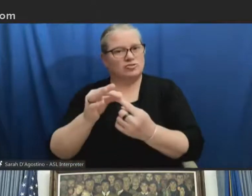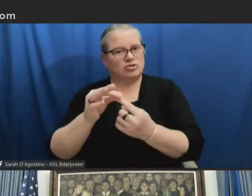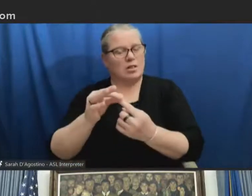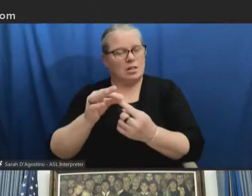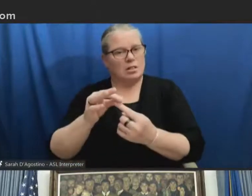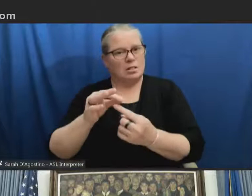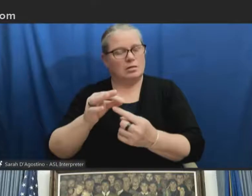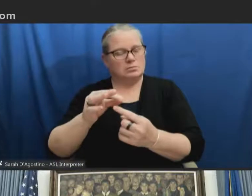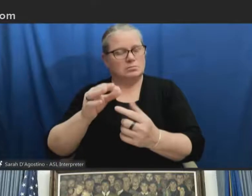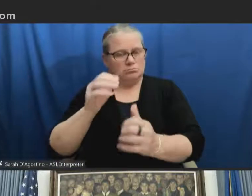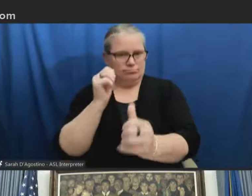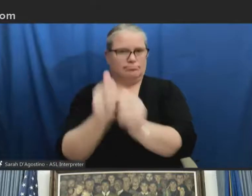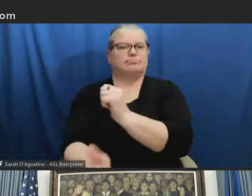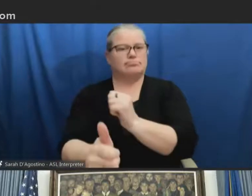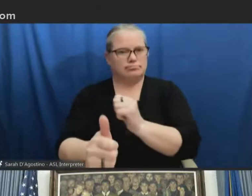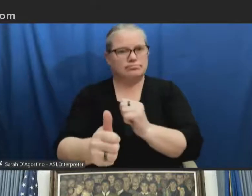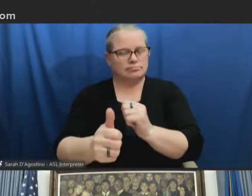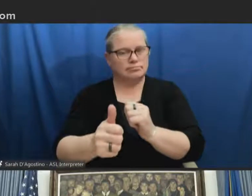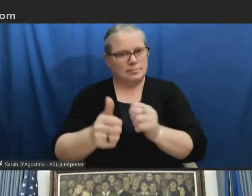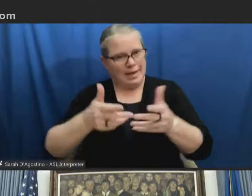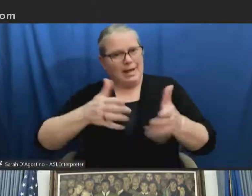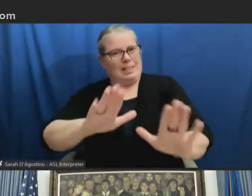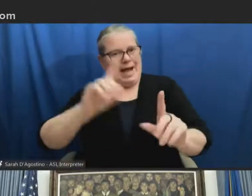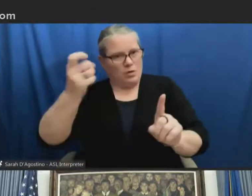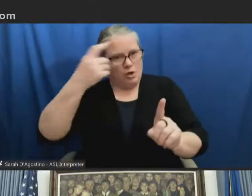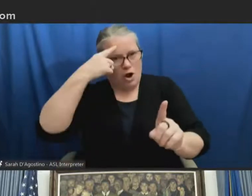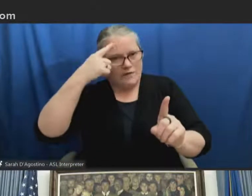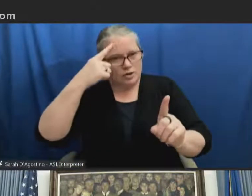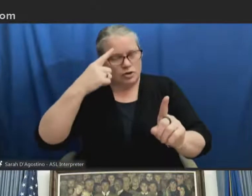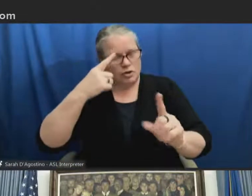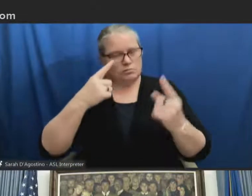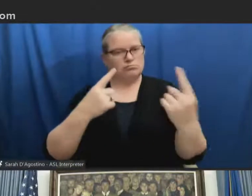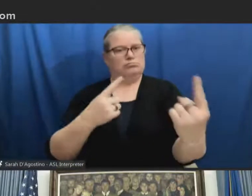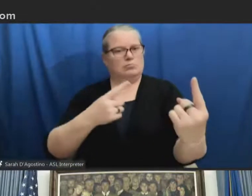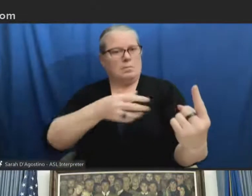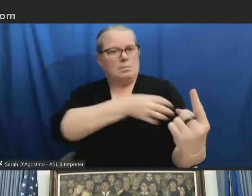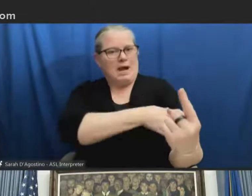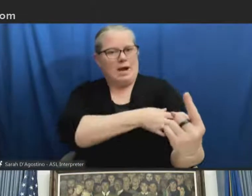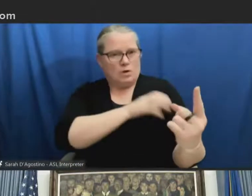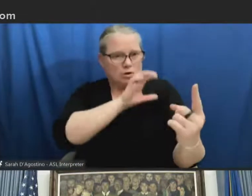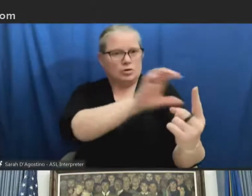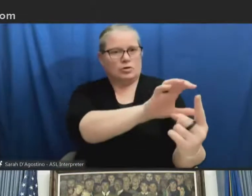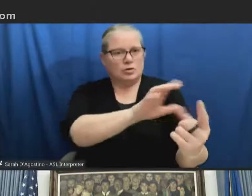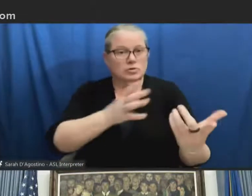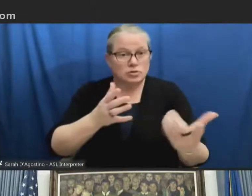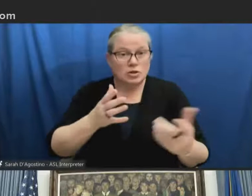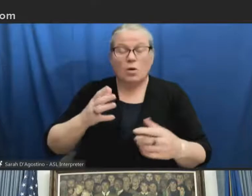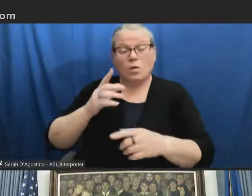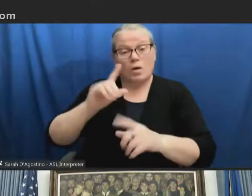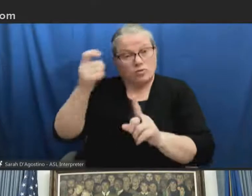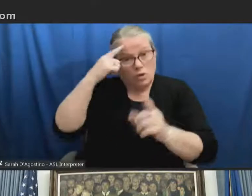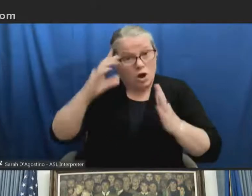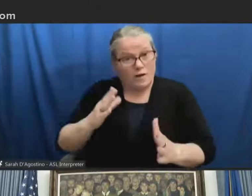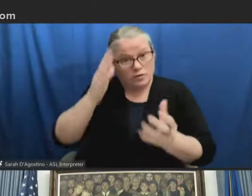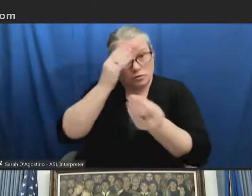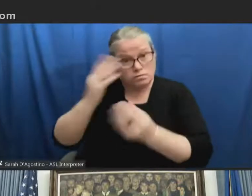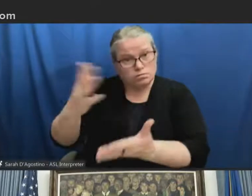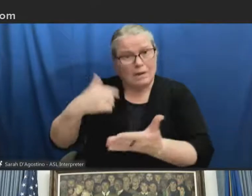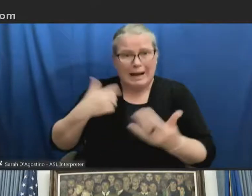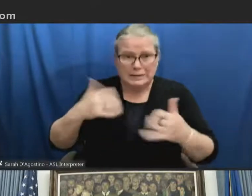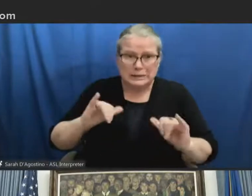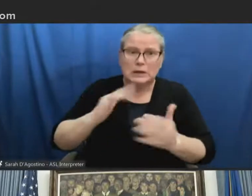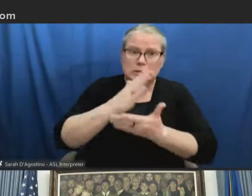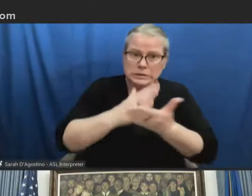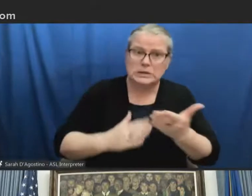And so obviously the governor is saying, I'm still going to need some various executive orders in place. But when it comes